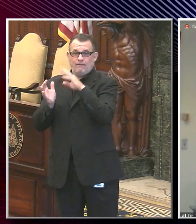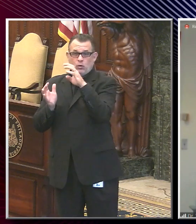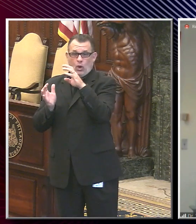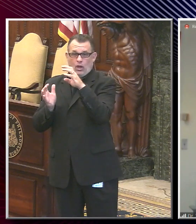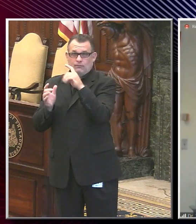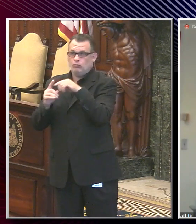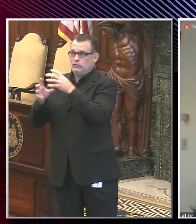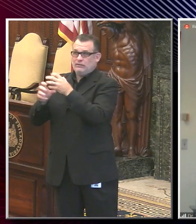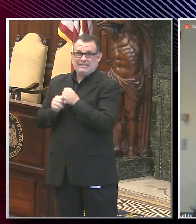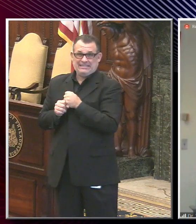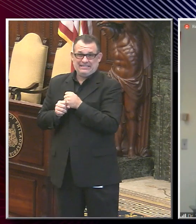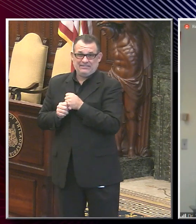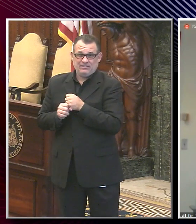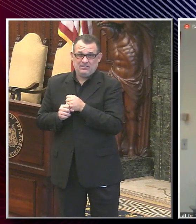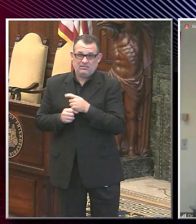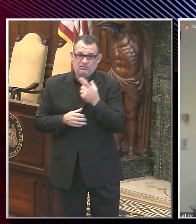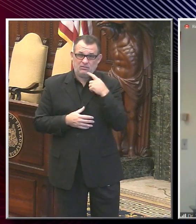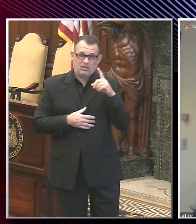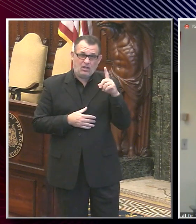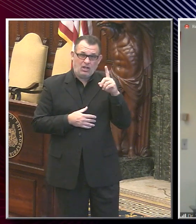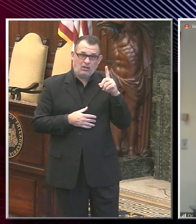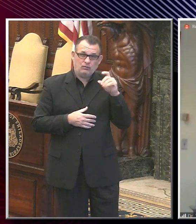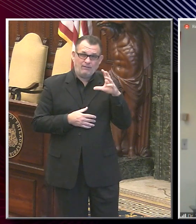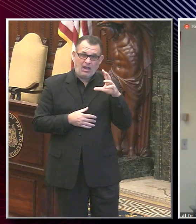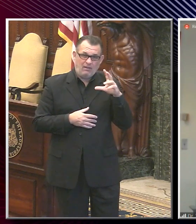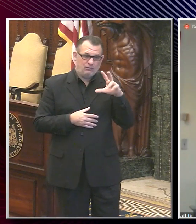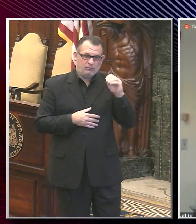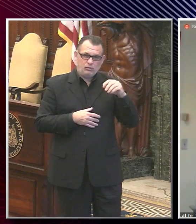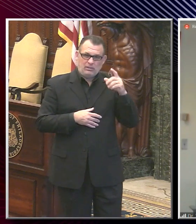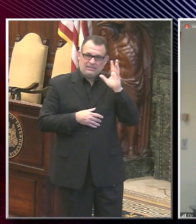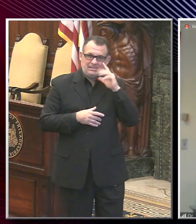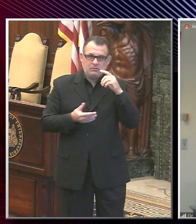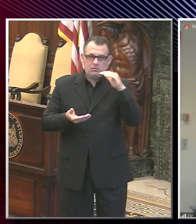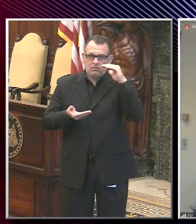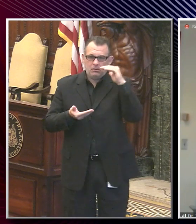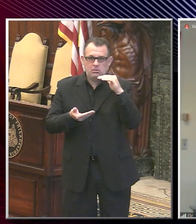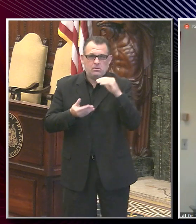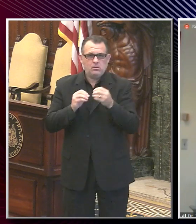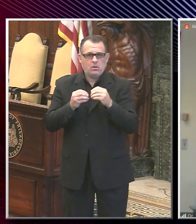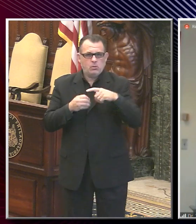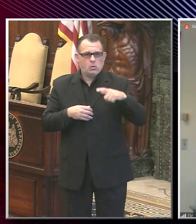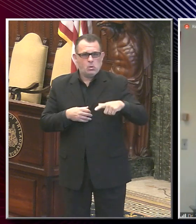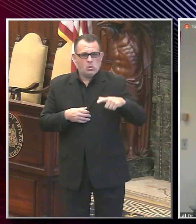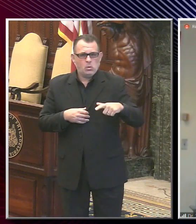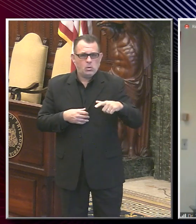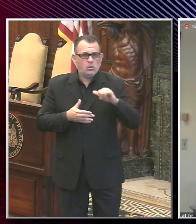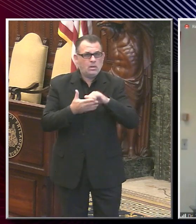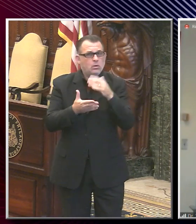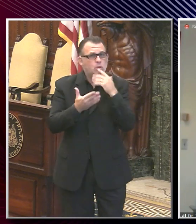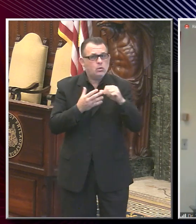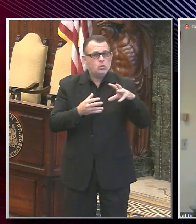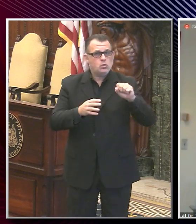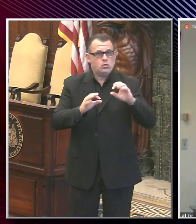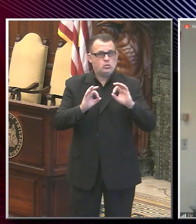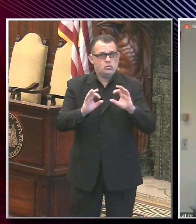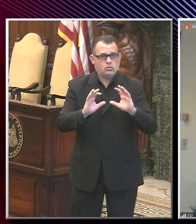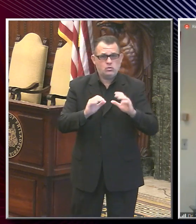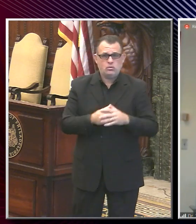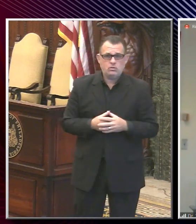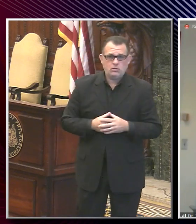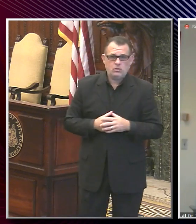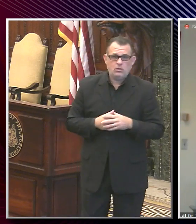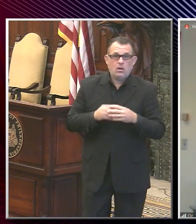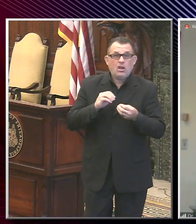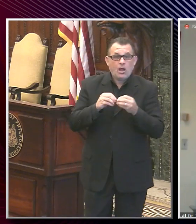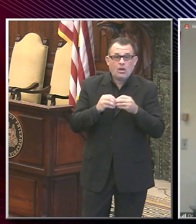since yesterday. And that 3% is lower than the percentage we've seen before, and that's good news. Now, the new cases we're seeing still tend to be younger. More